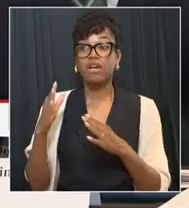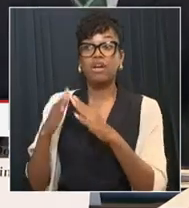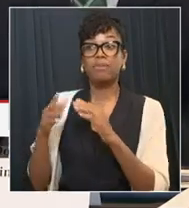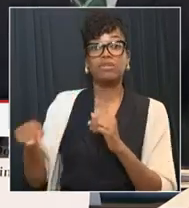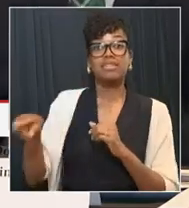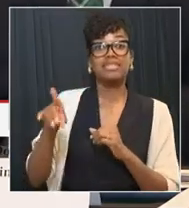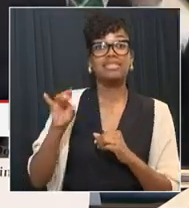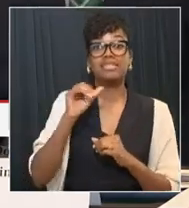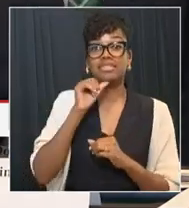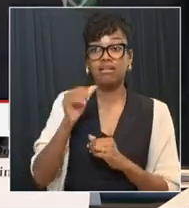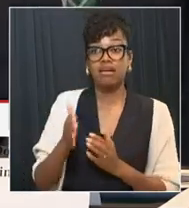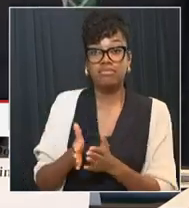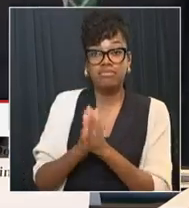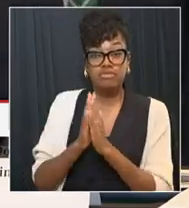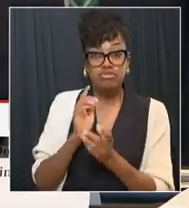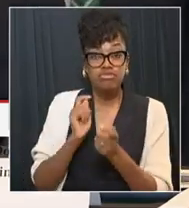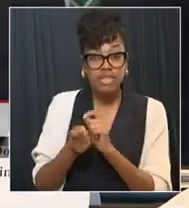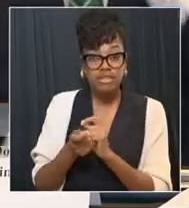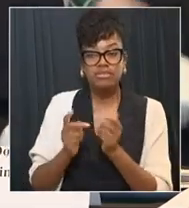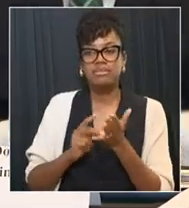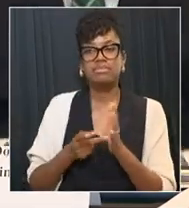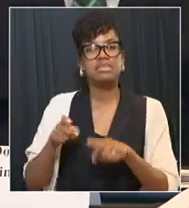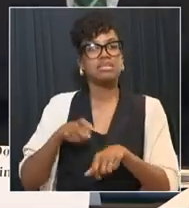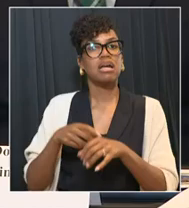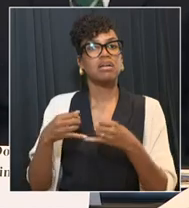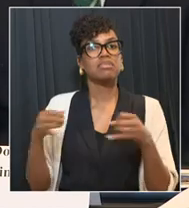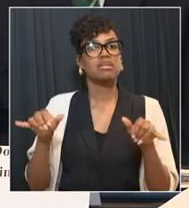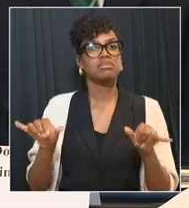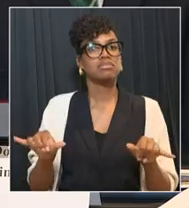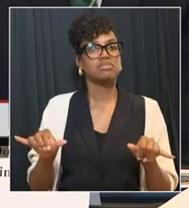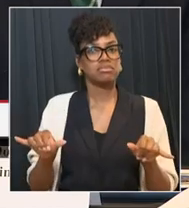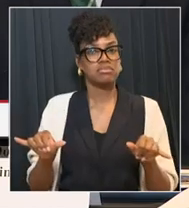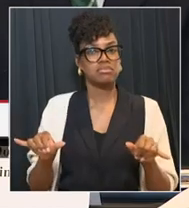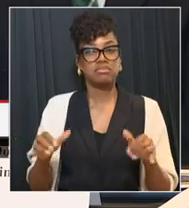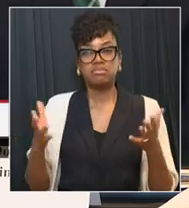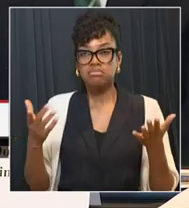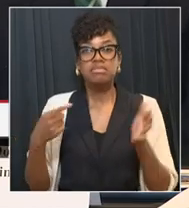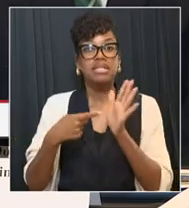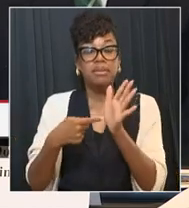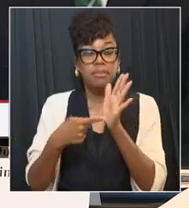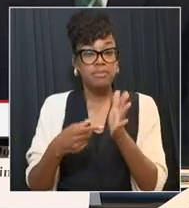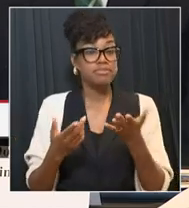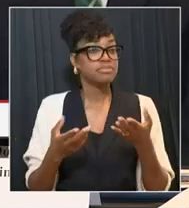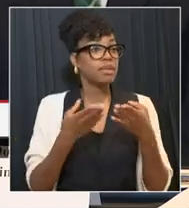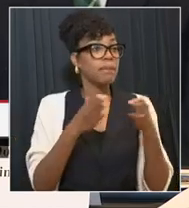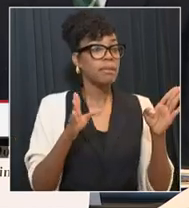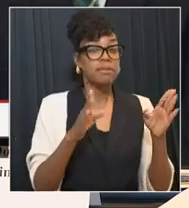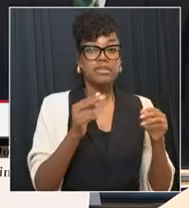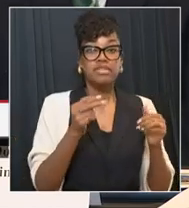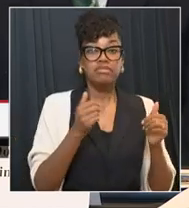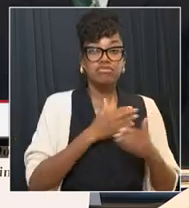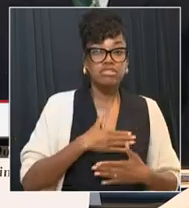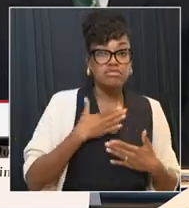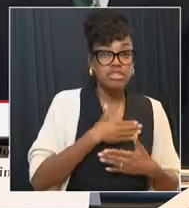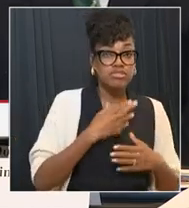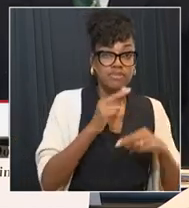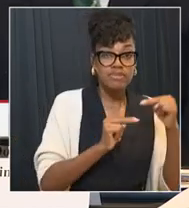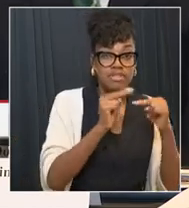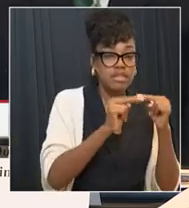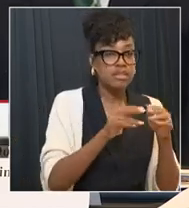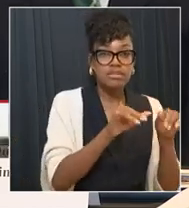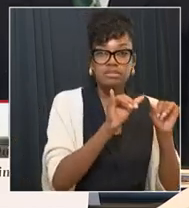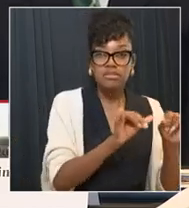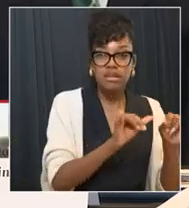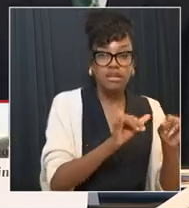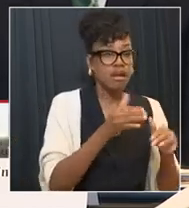timelines didn't change. Public recreation facilities, still on track, didn't change. Public libraries, we actually increased the